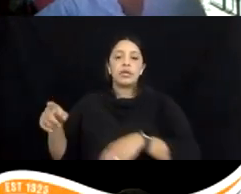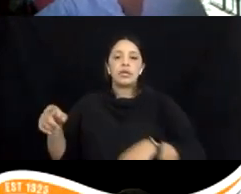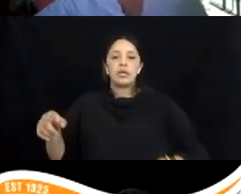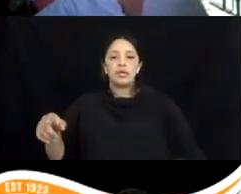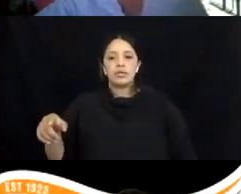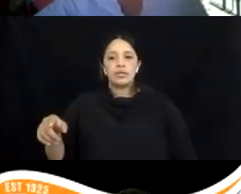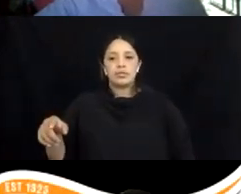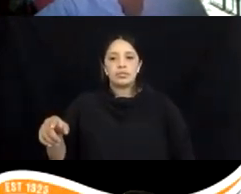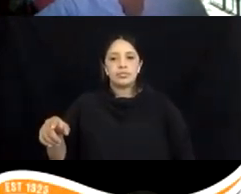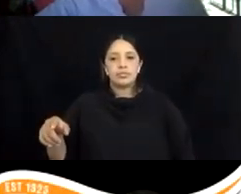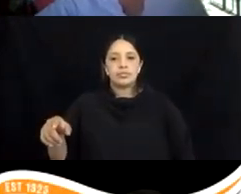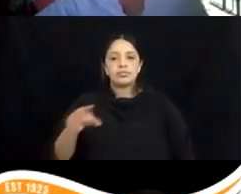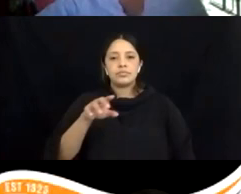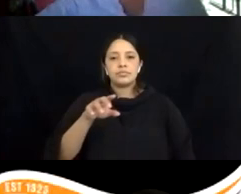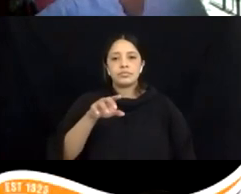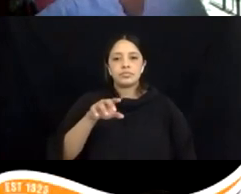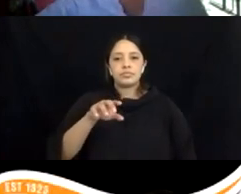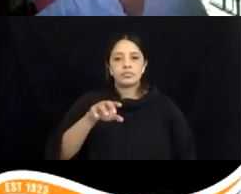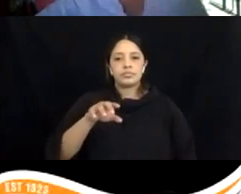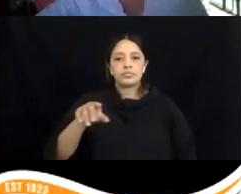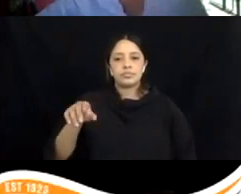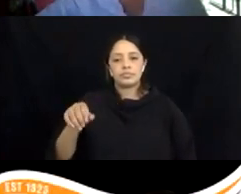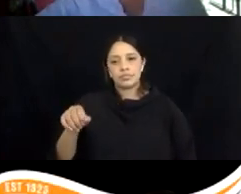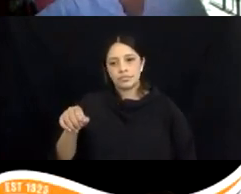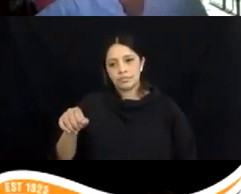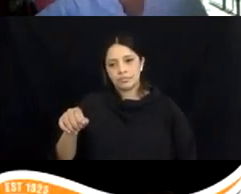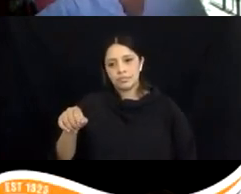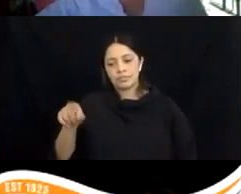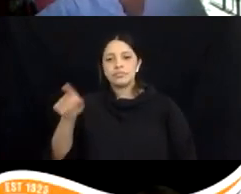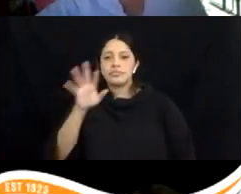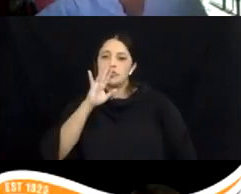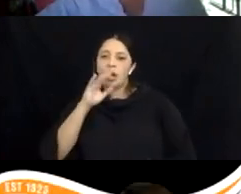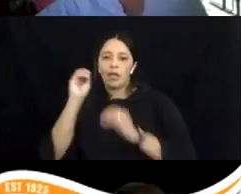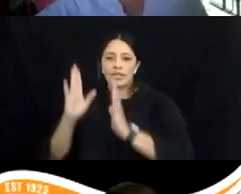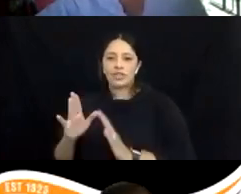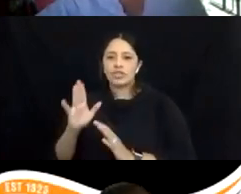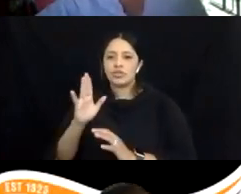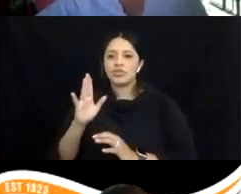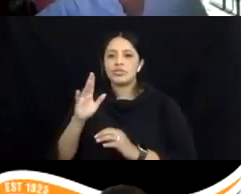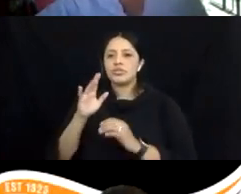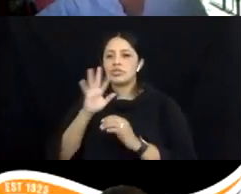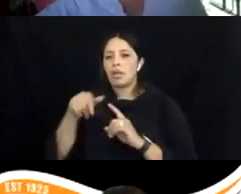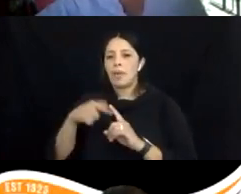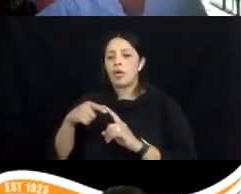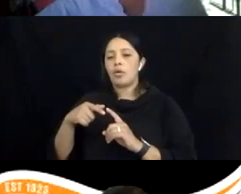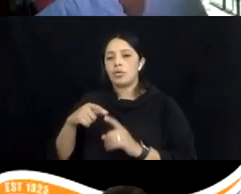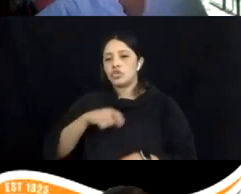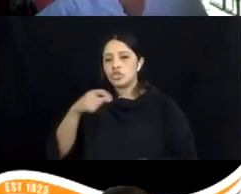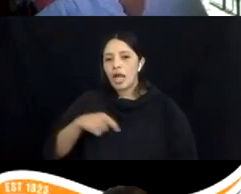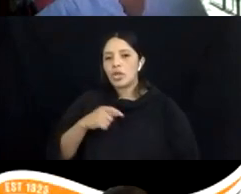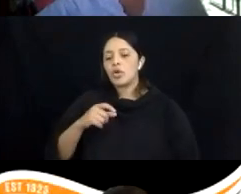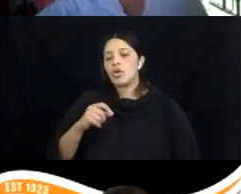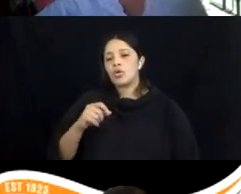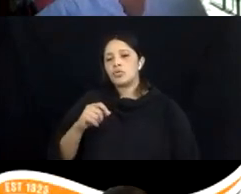I was mentioning earlier, when we talk about Chicano, being Chicana, being Chicano, that